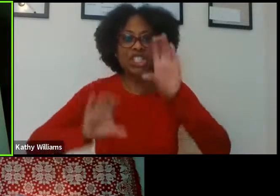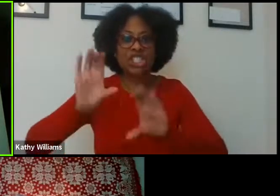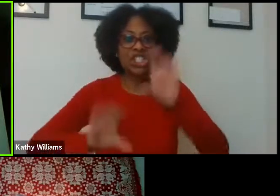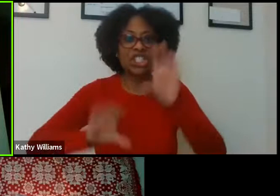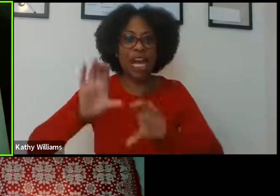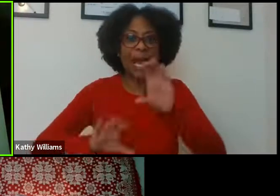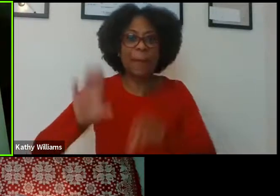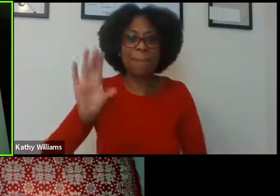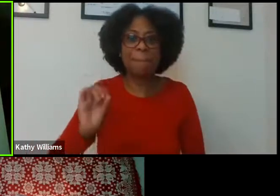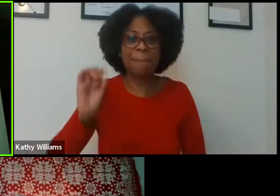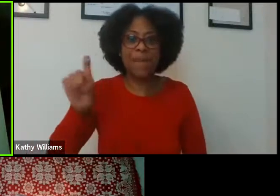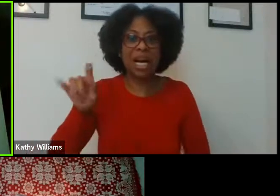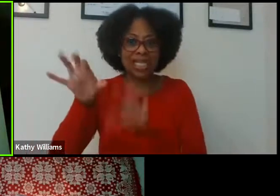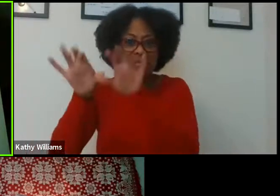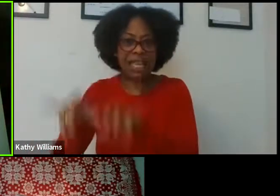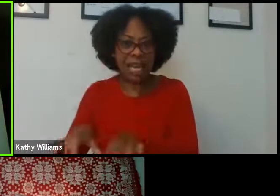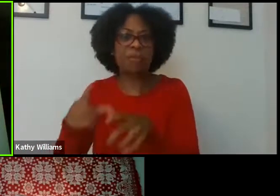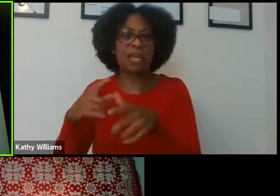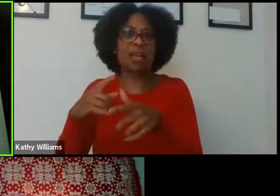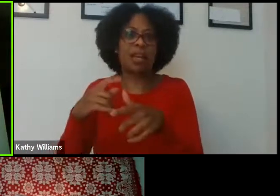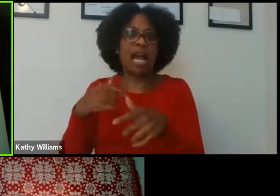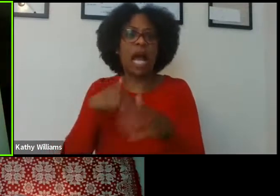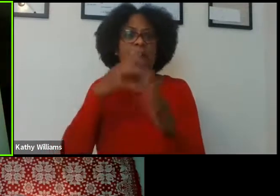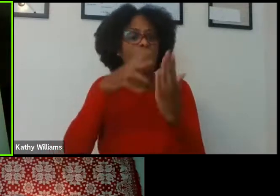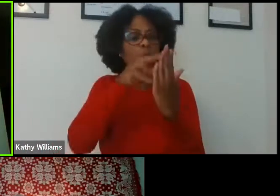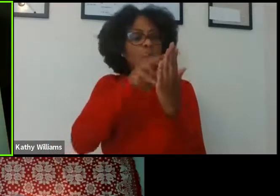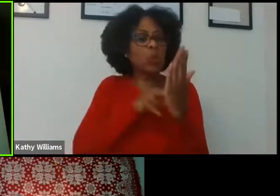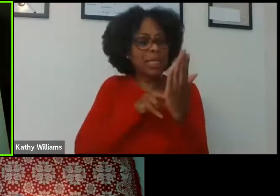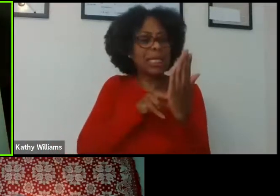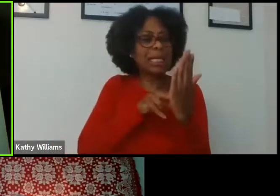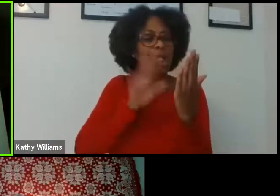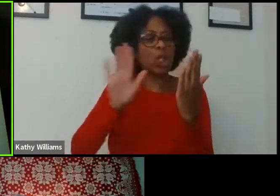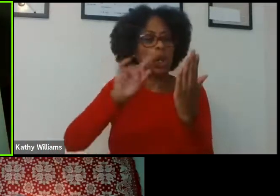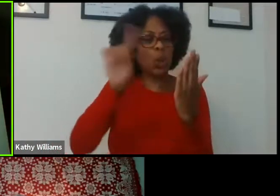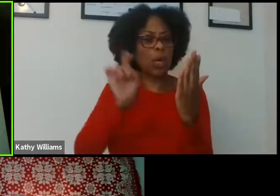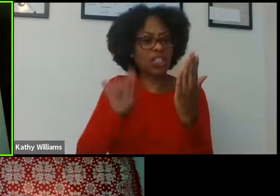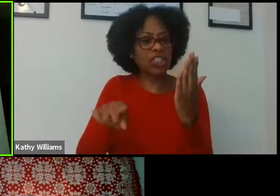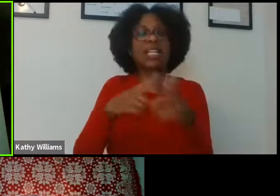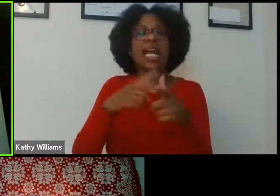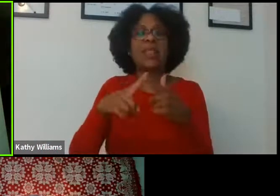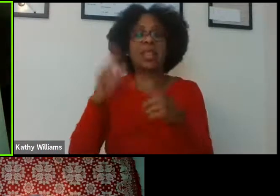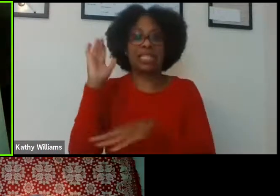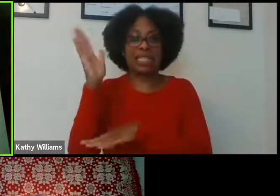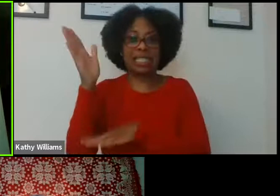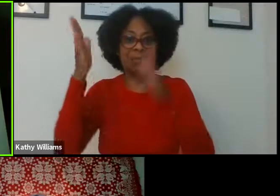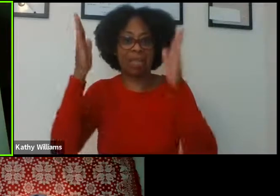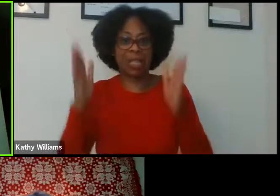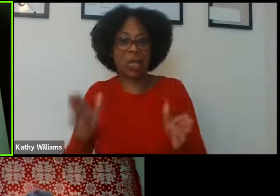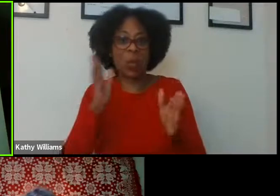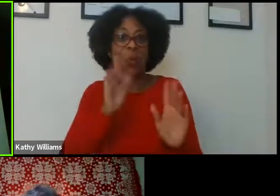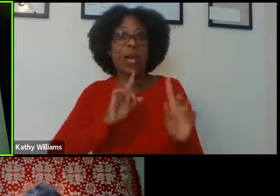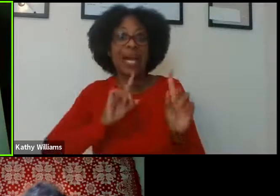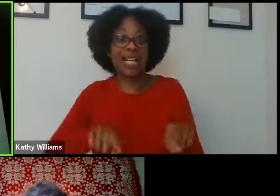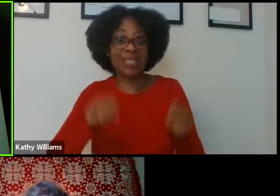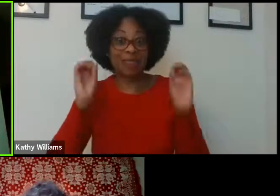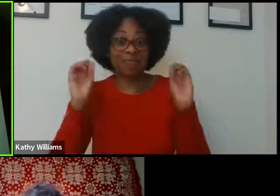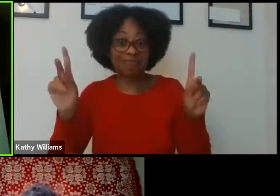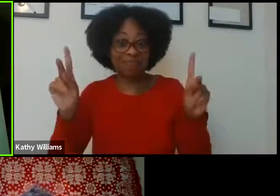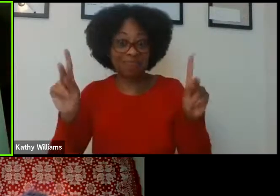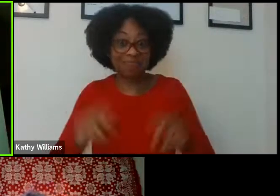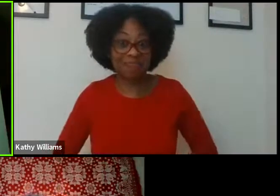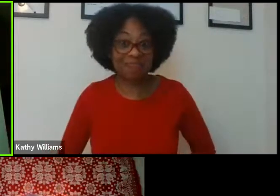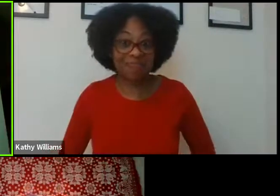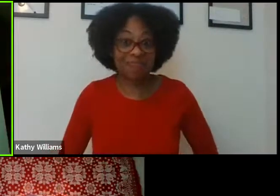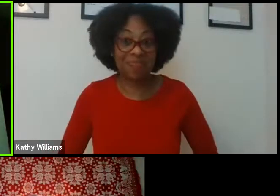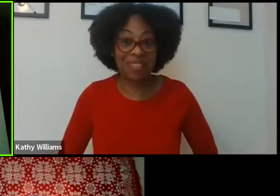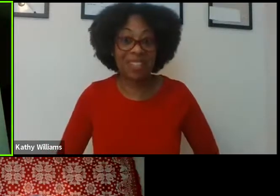And I will read them off to the specific speaker that it pertains to. So